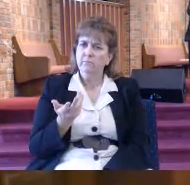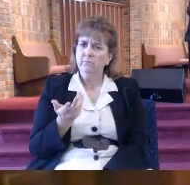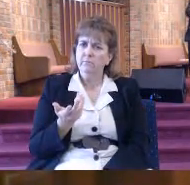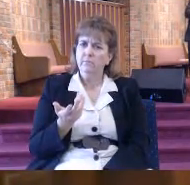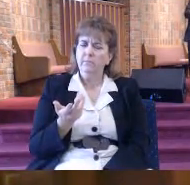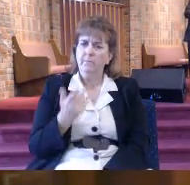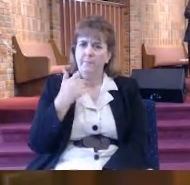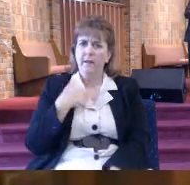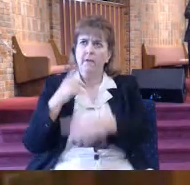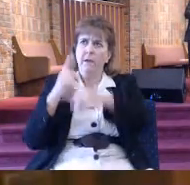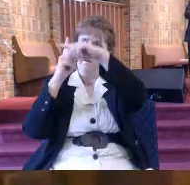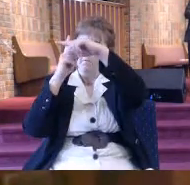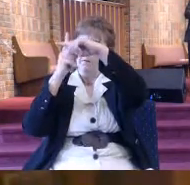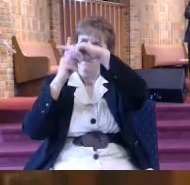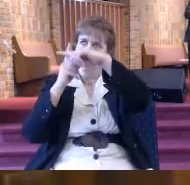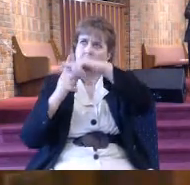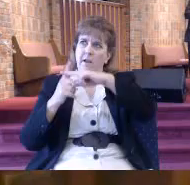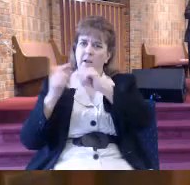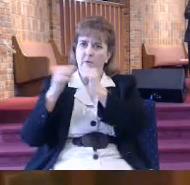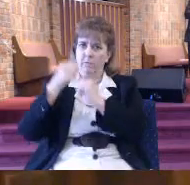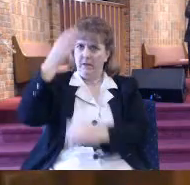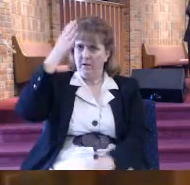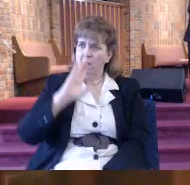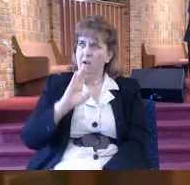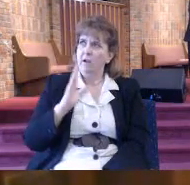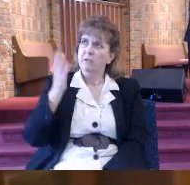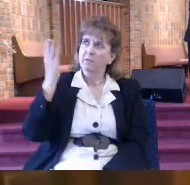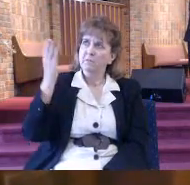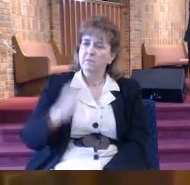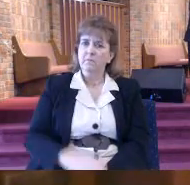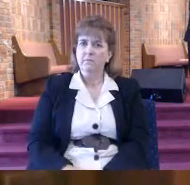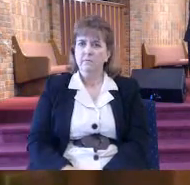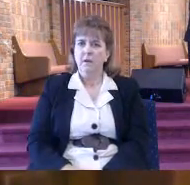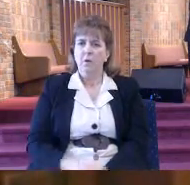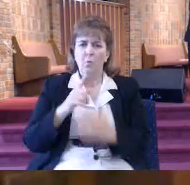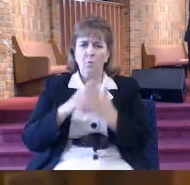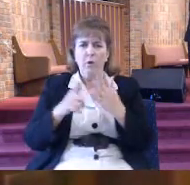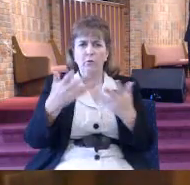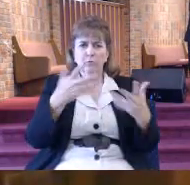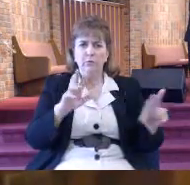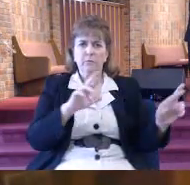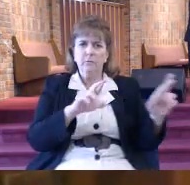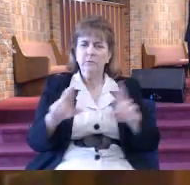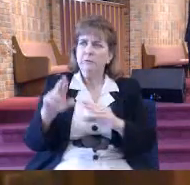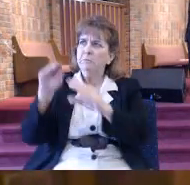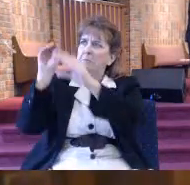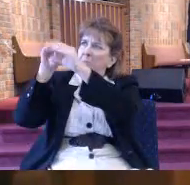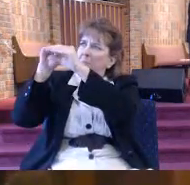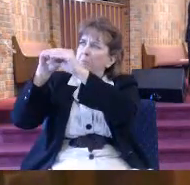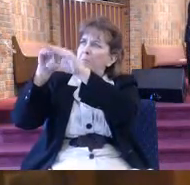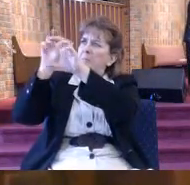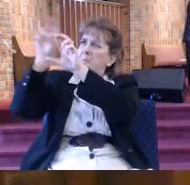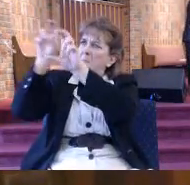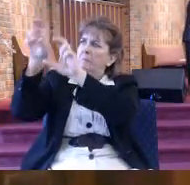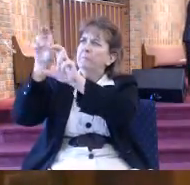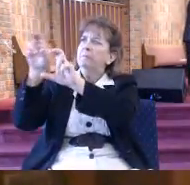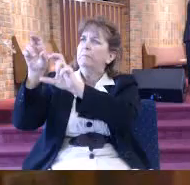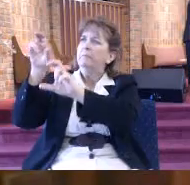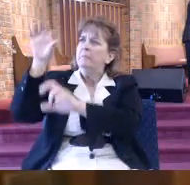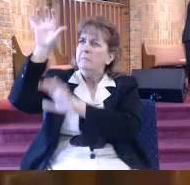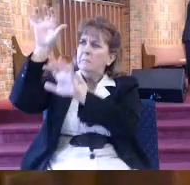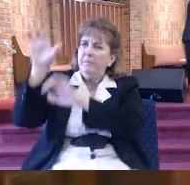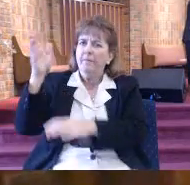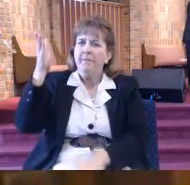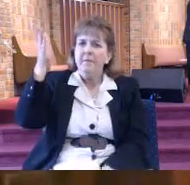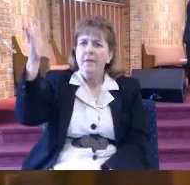What are your assets with God? What are the treasures that you've laid up with God? What are the investments that you've made